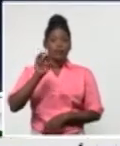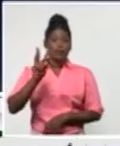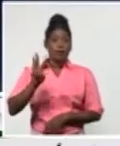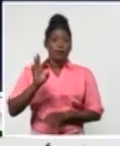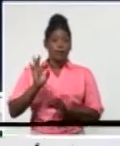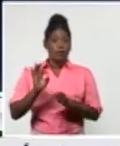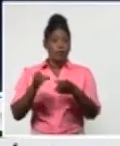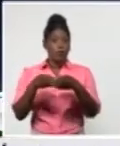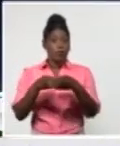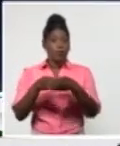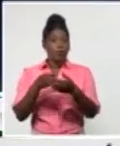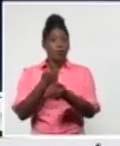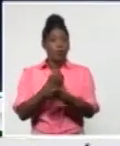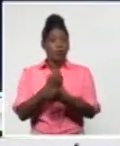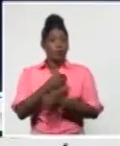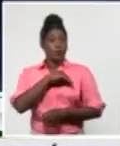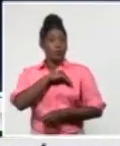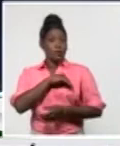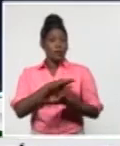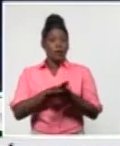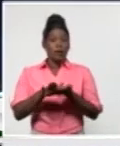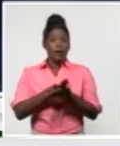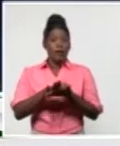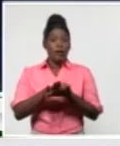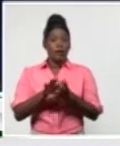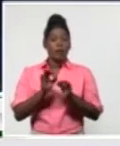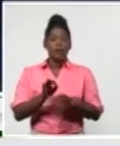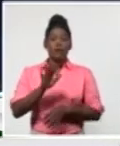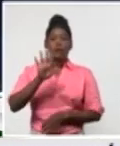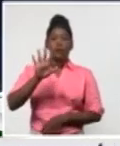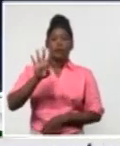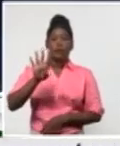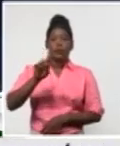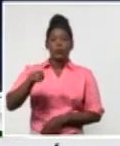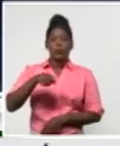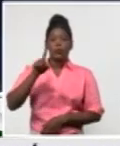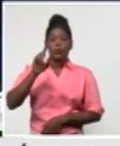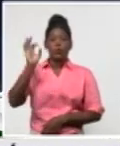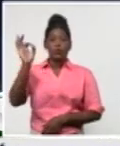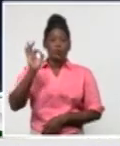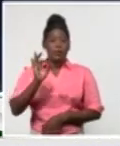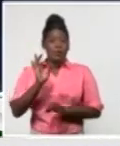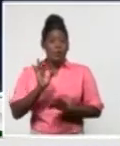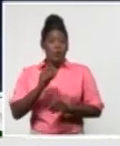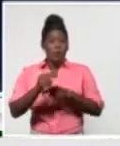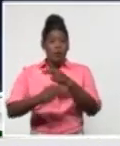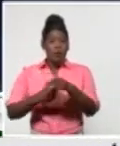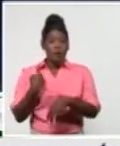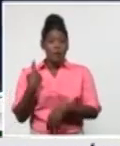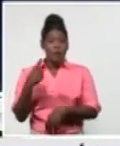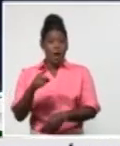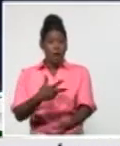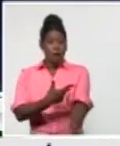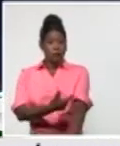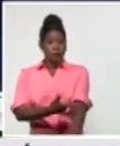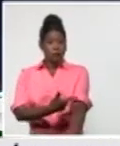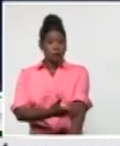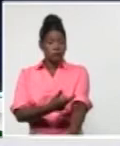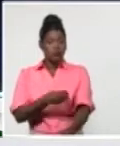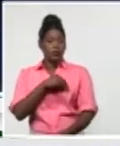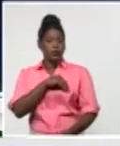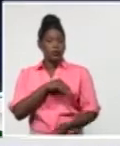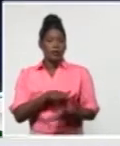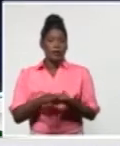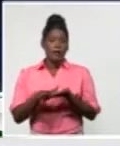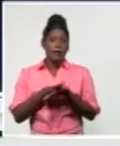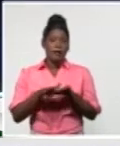1,273 people confirmed in Cuba who, at the moment of the test, showed no symptoms of this disease,